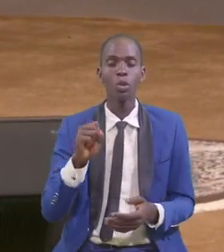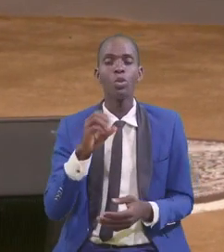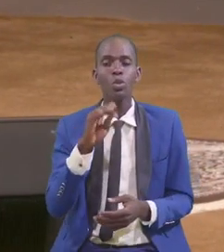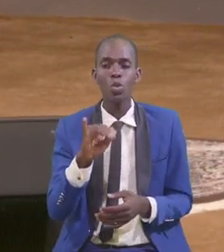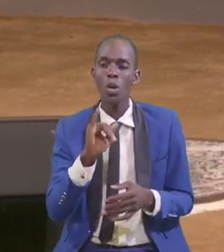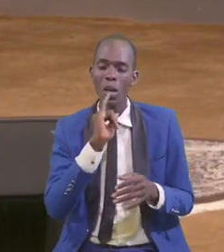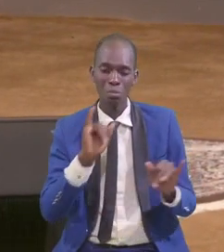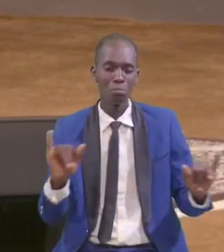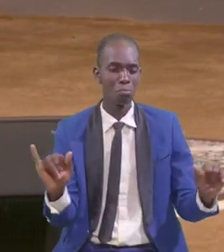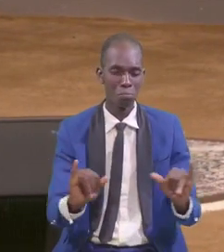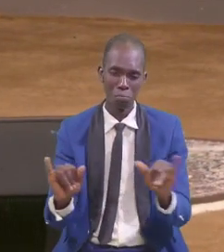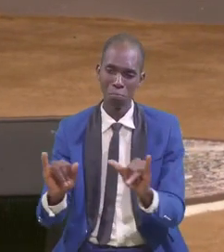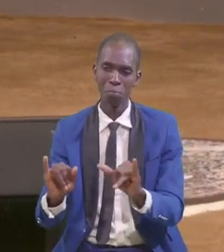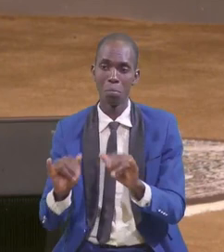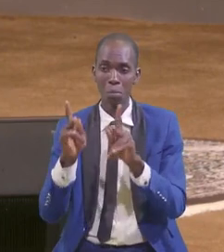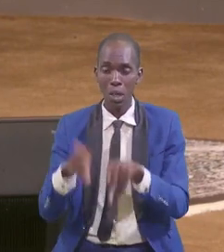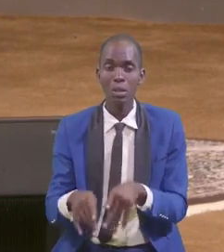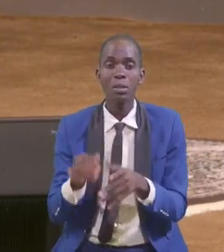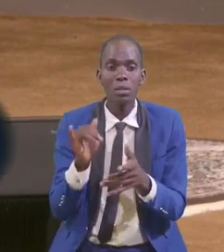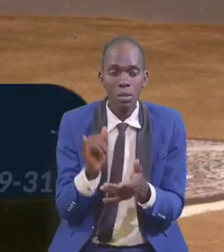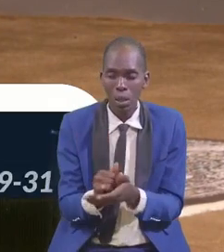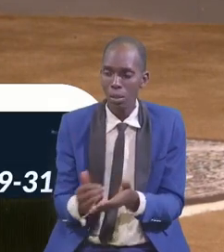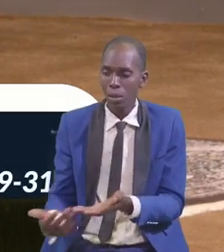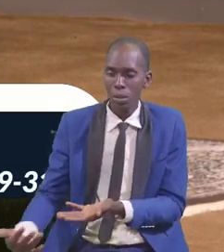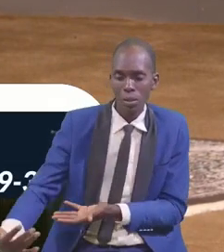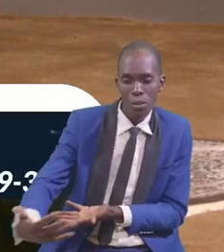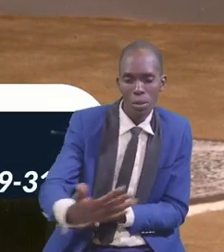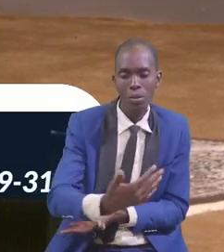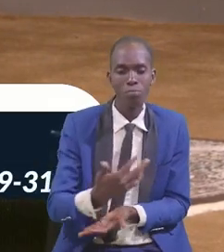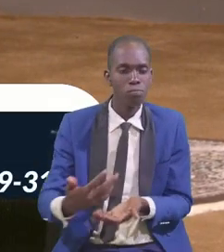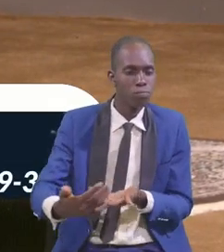up treasure for himself,